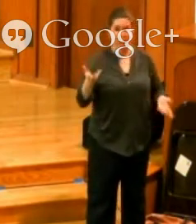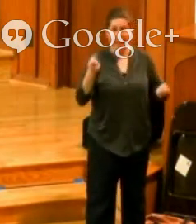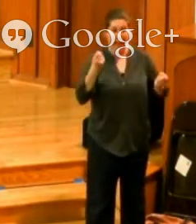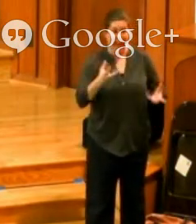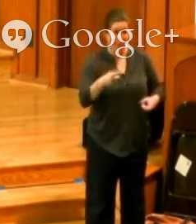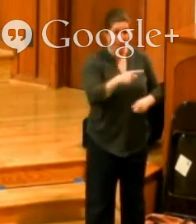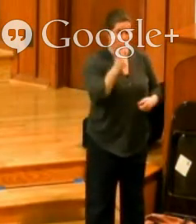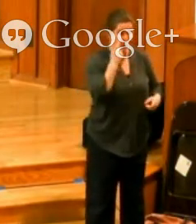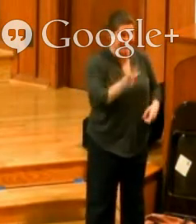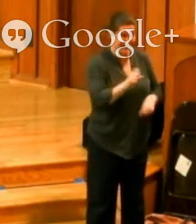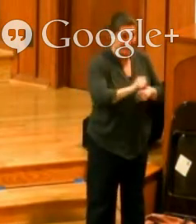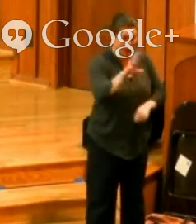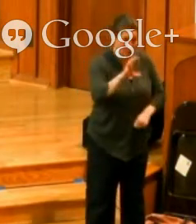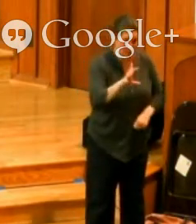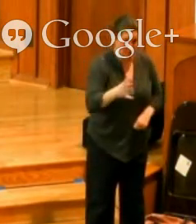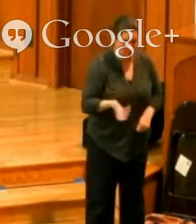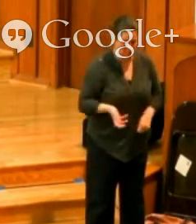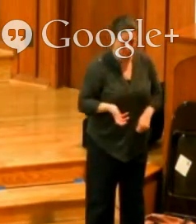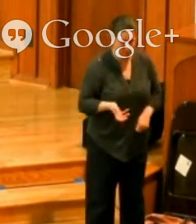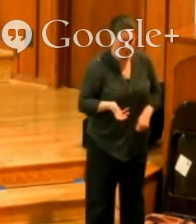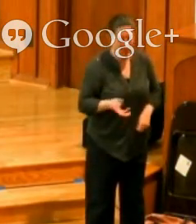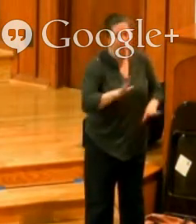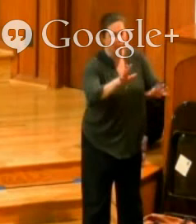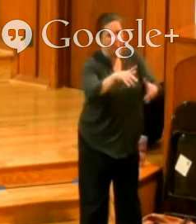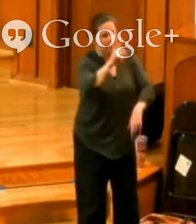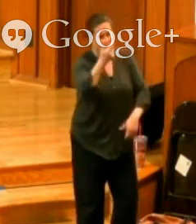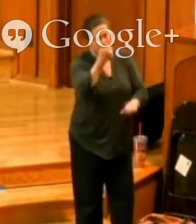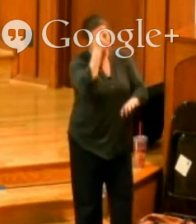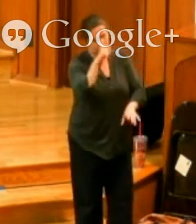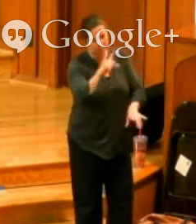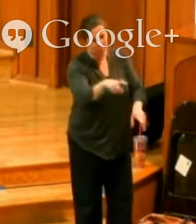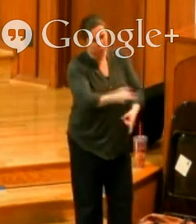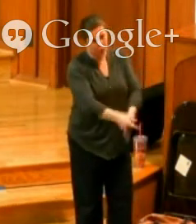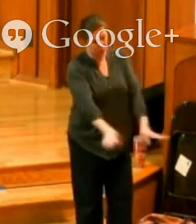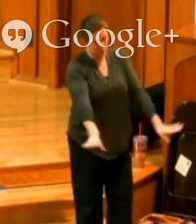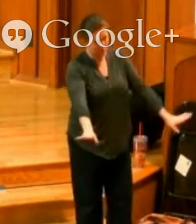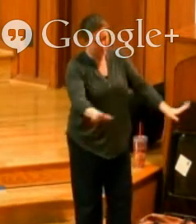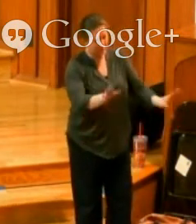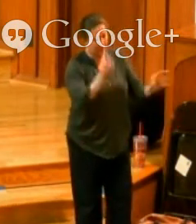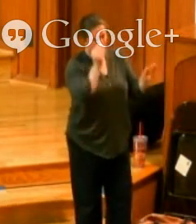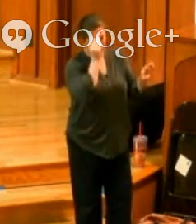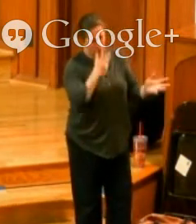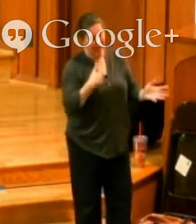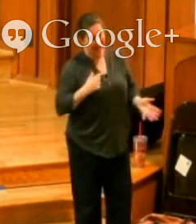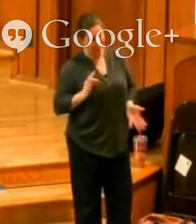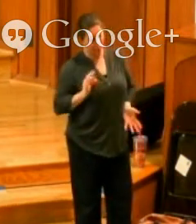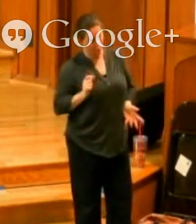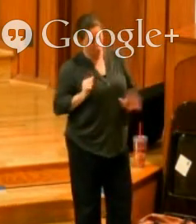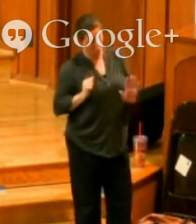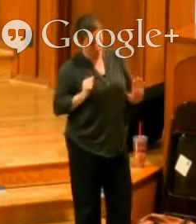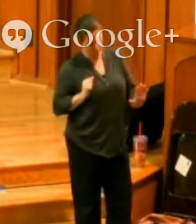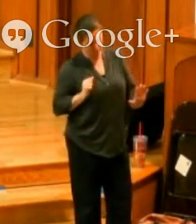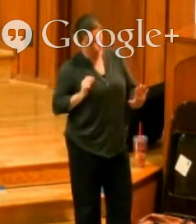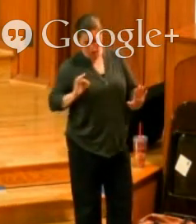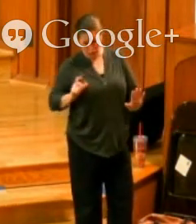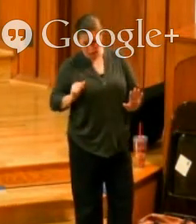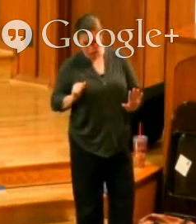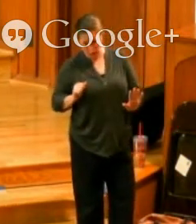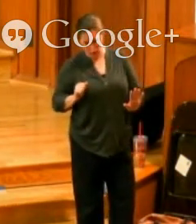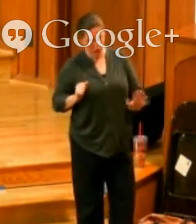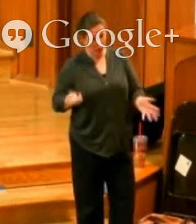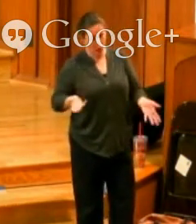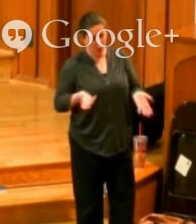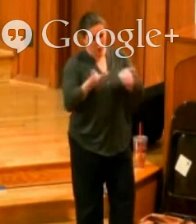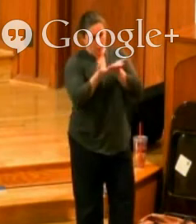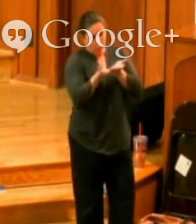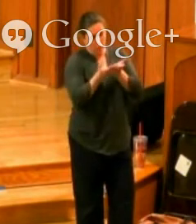seen mountains before? This is a dumb question, isn't it? I'm from Florida, so it gives you some context. And in Florida, we don't